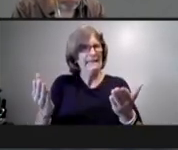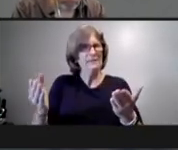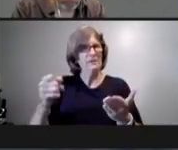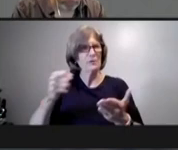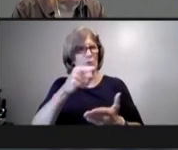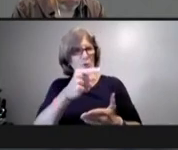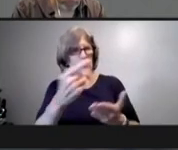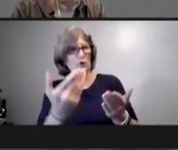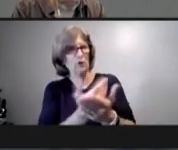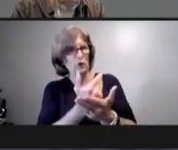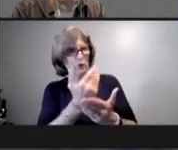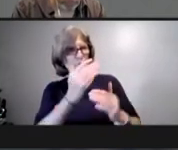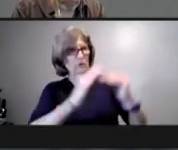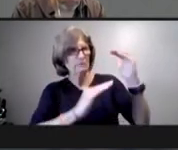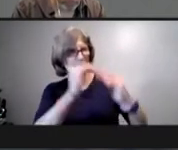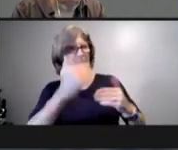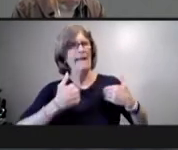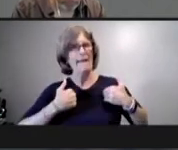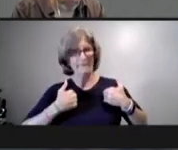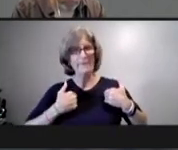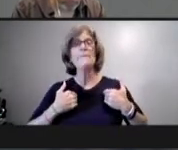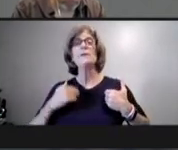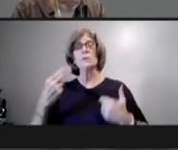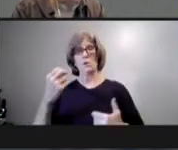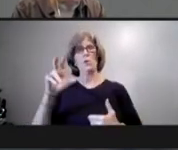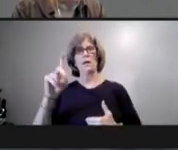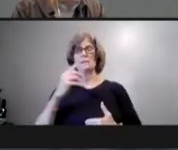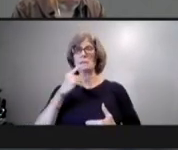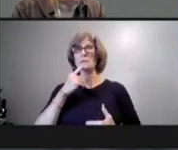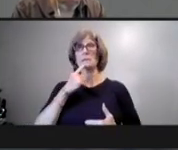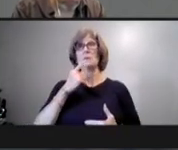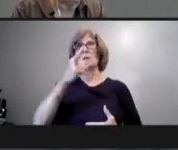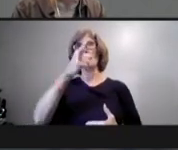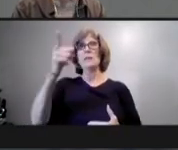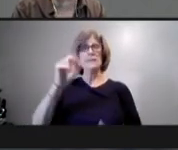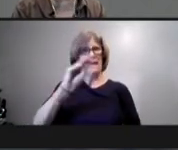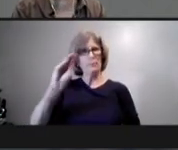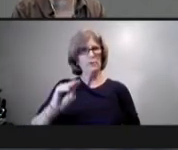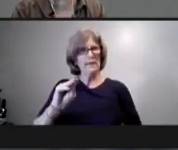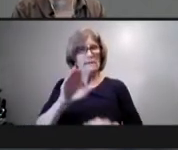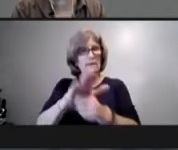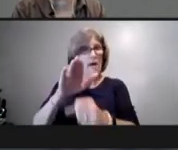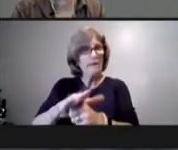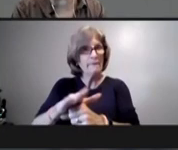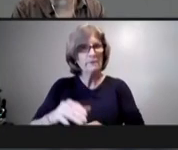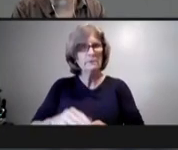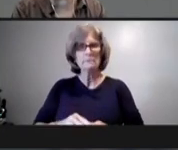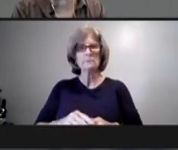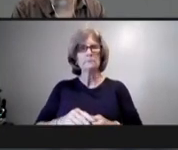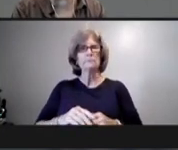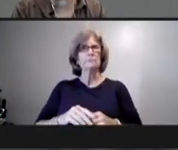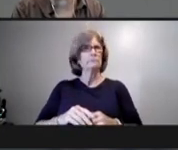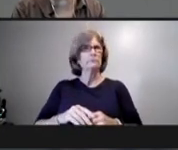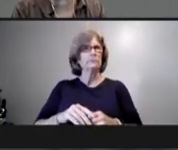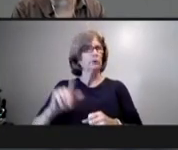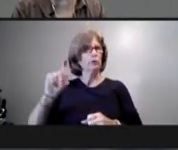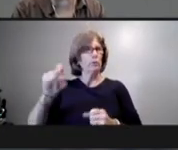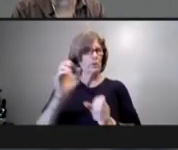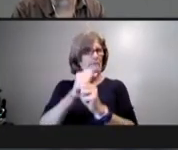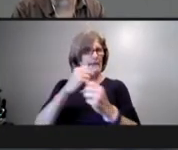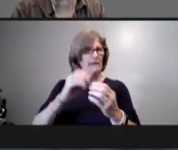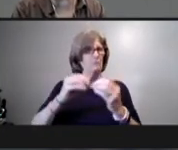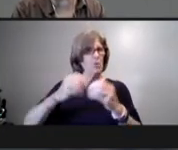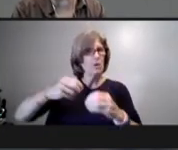question that HUD is asking the nation is, should we increase this minimum? Should this be higher in terms of how a unit should